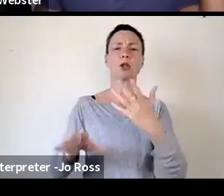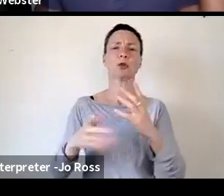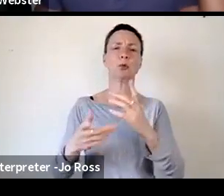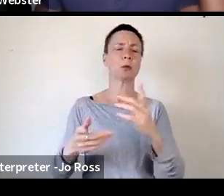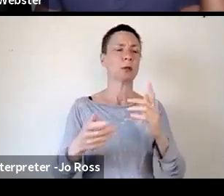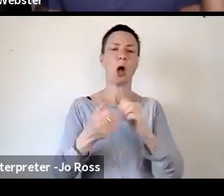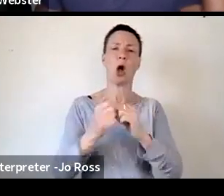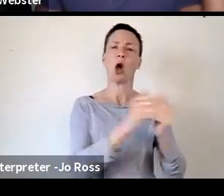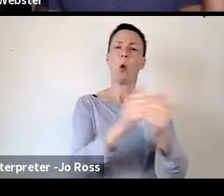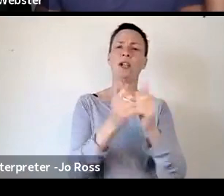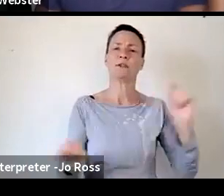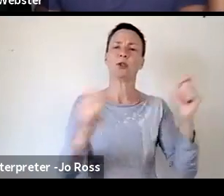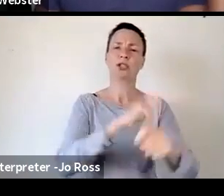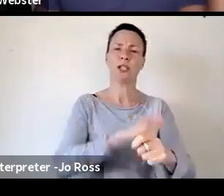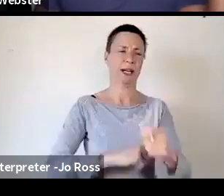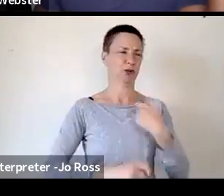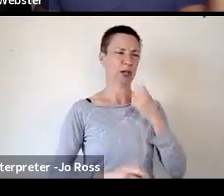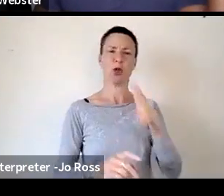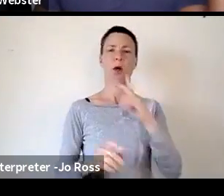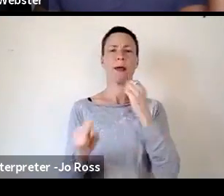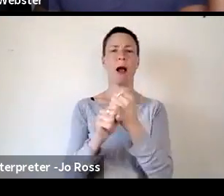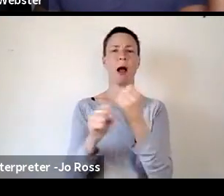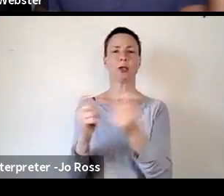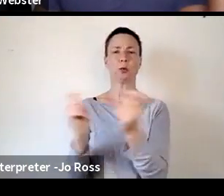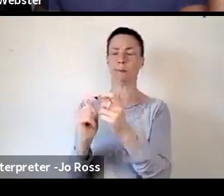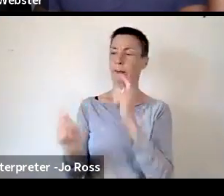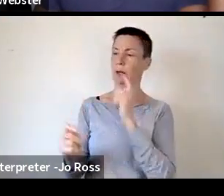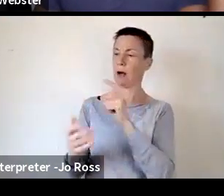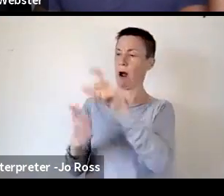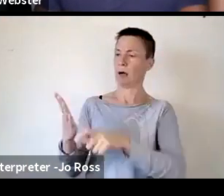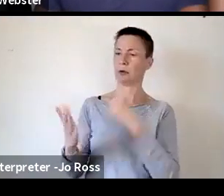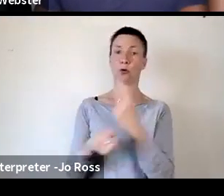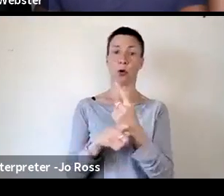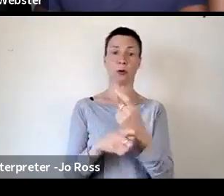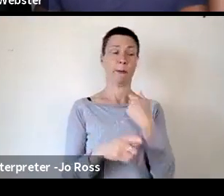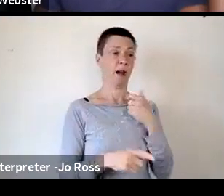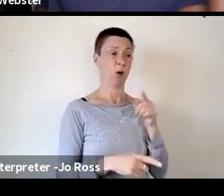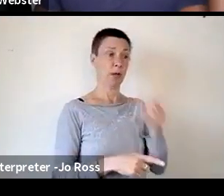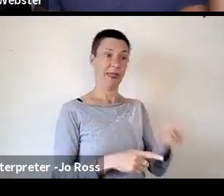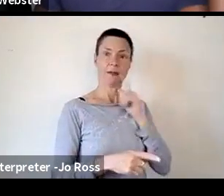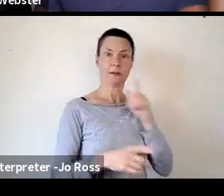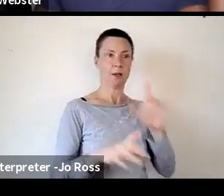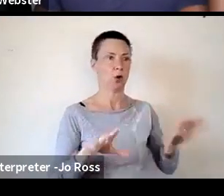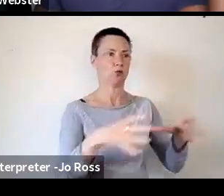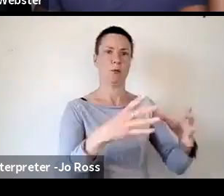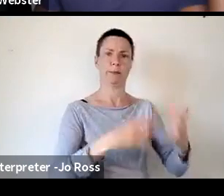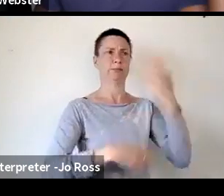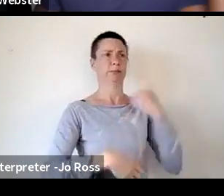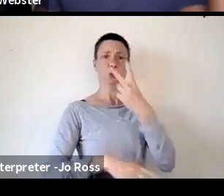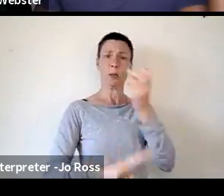saw a Guardian article about, that really led to not much. So